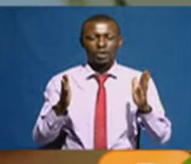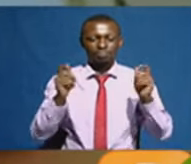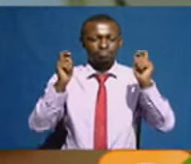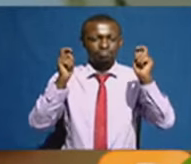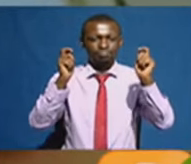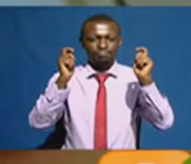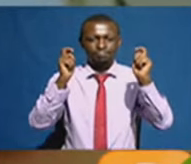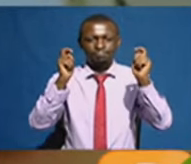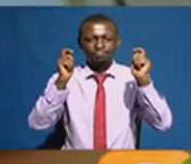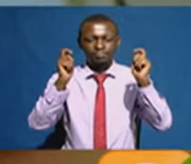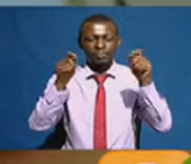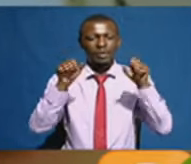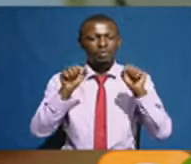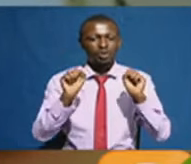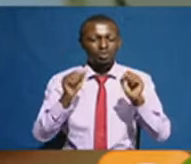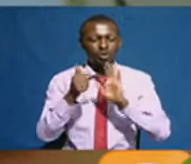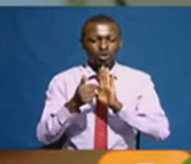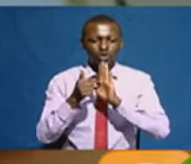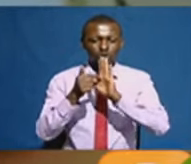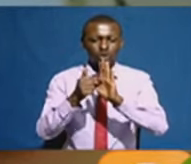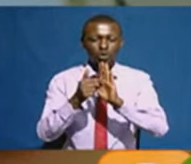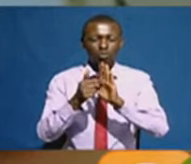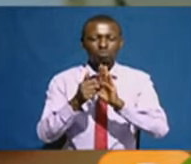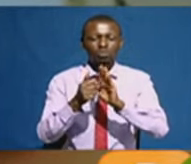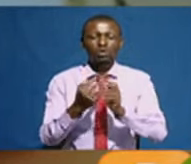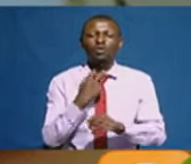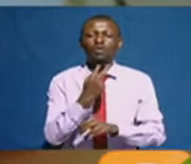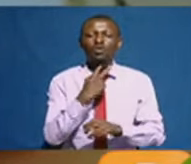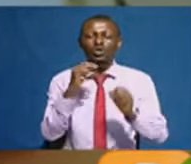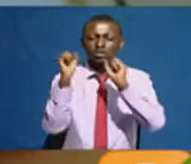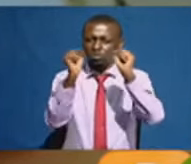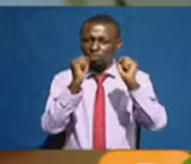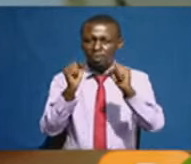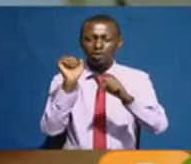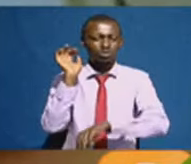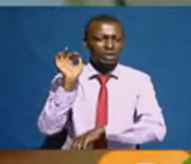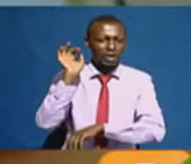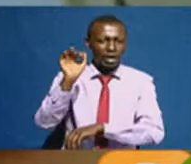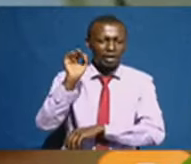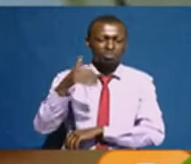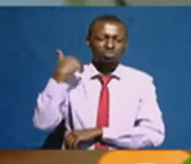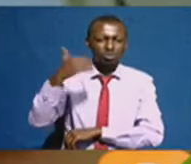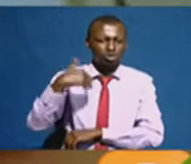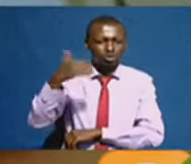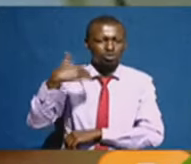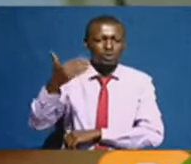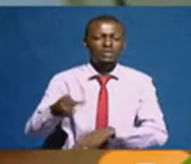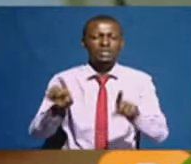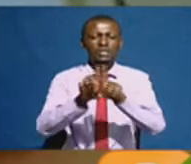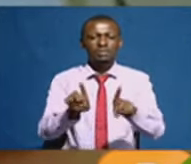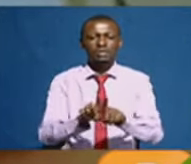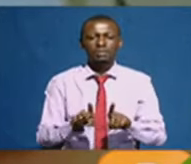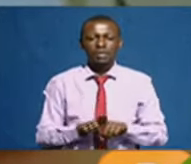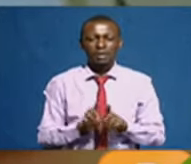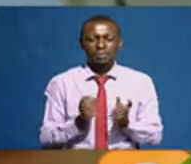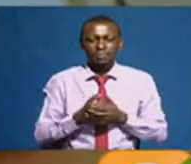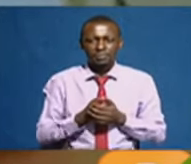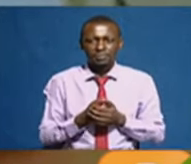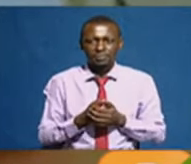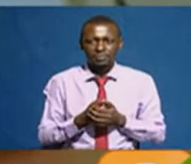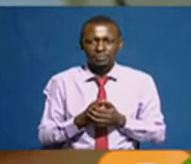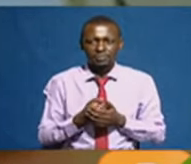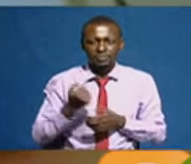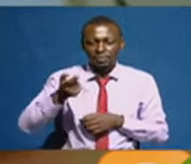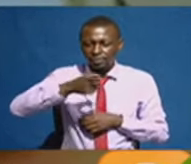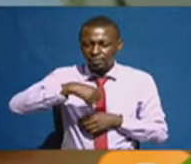story is also telling. The power of the voice. They're asking very consistently. And how are we here? We should not